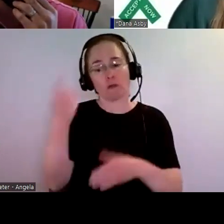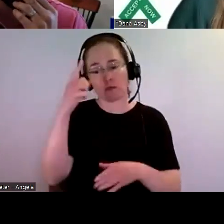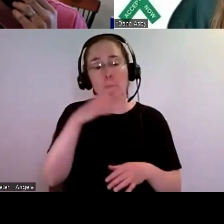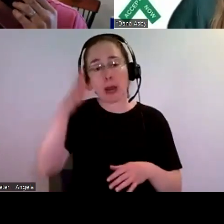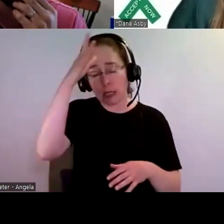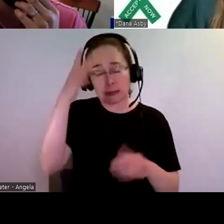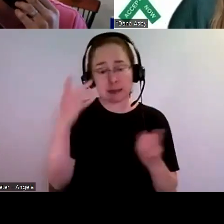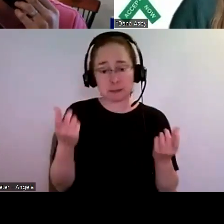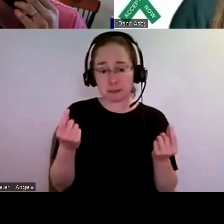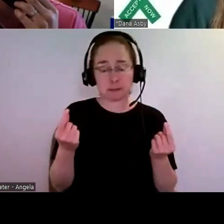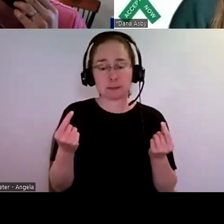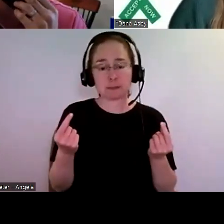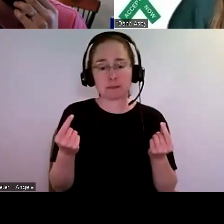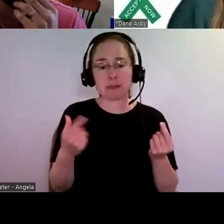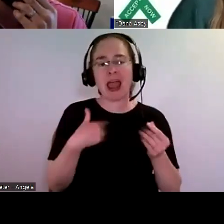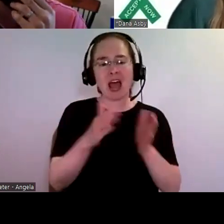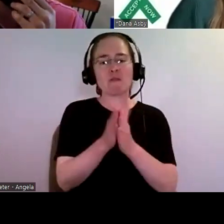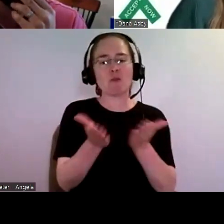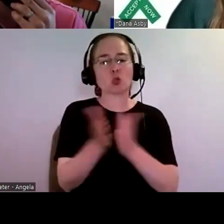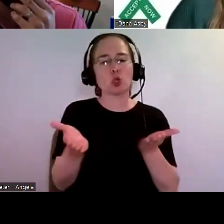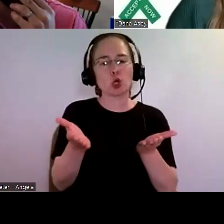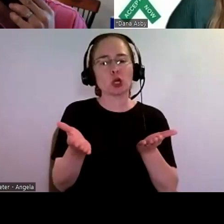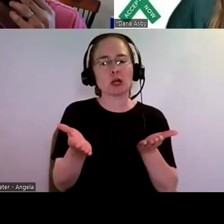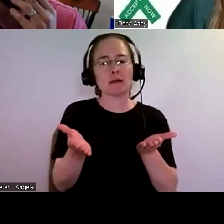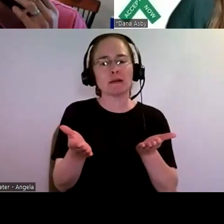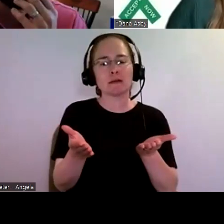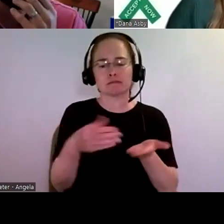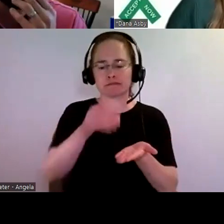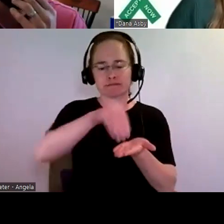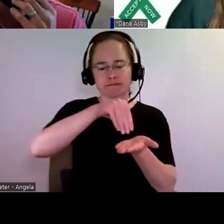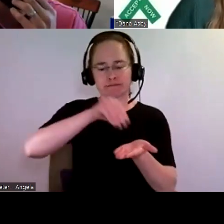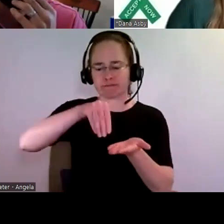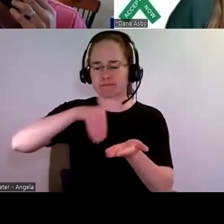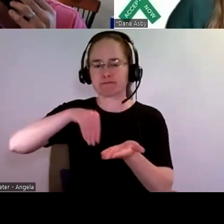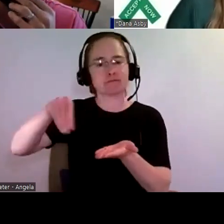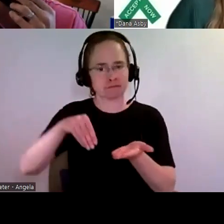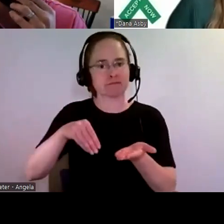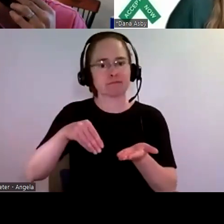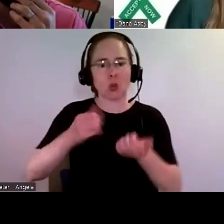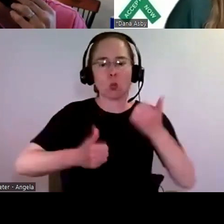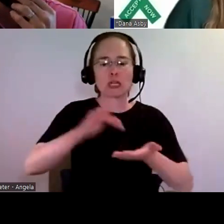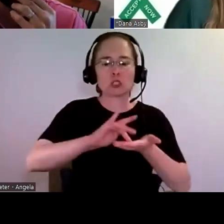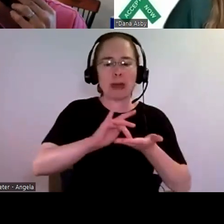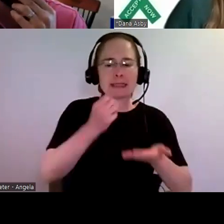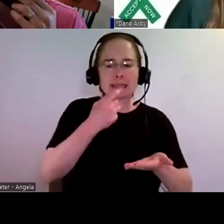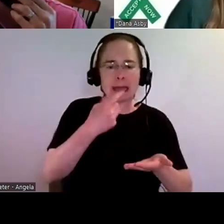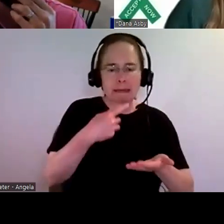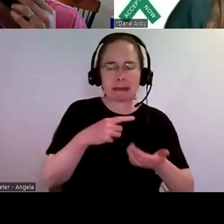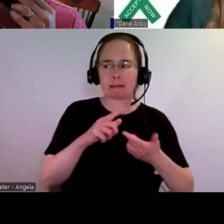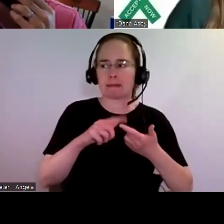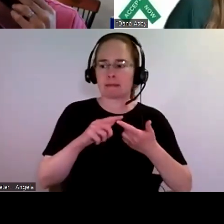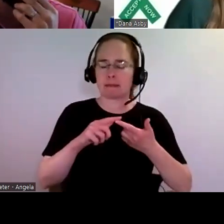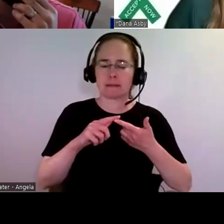to have a folder and a way of tabulating stuff so you can put what meds they're taking, for